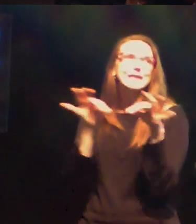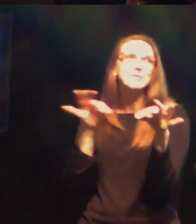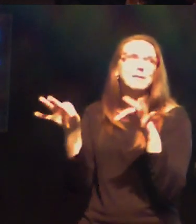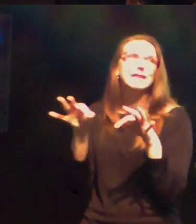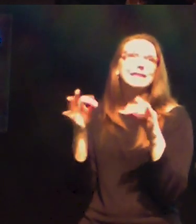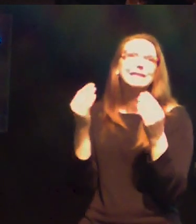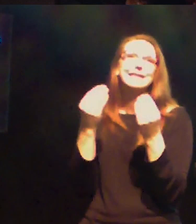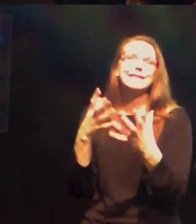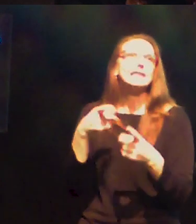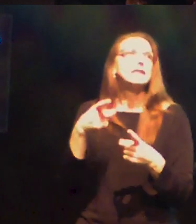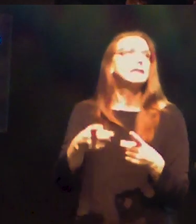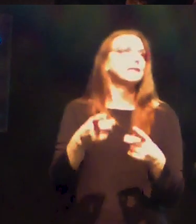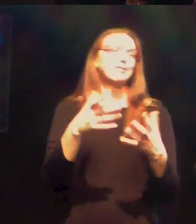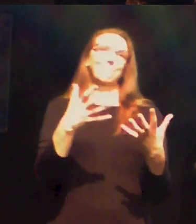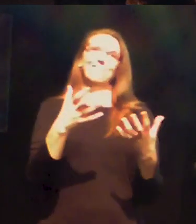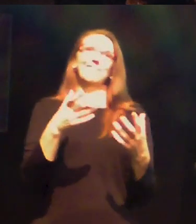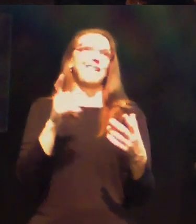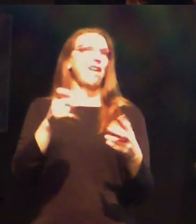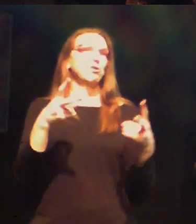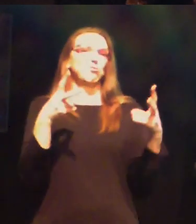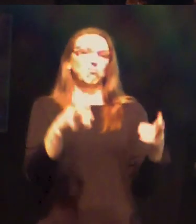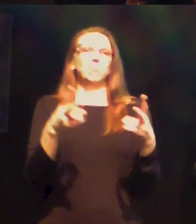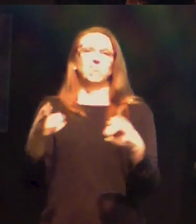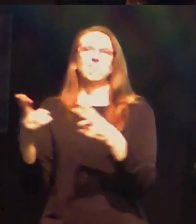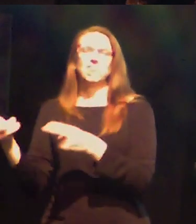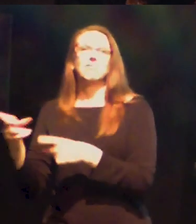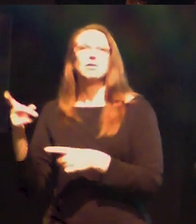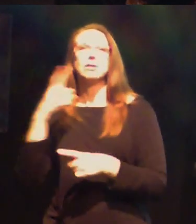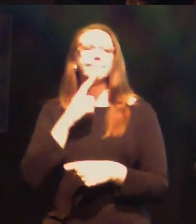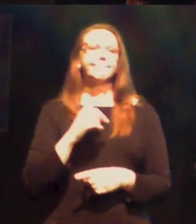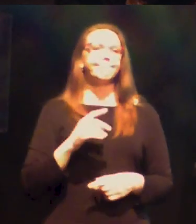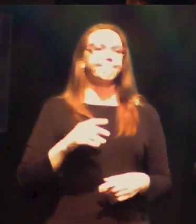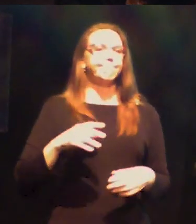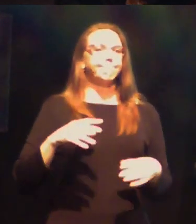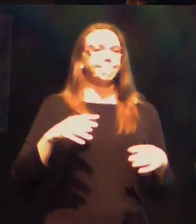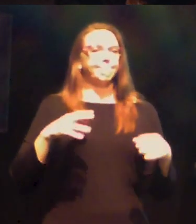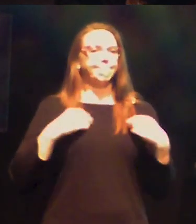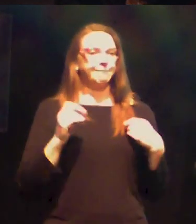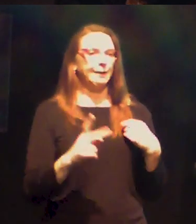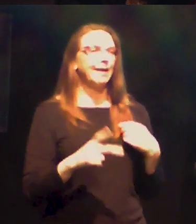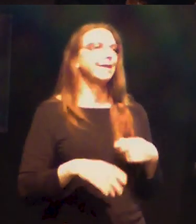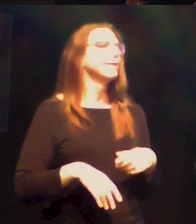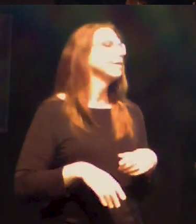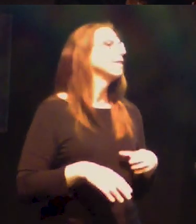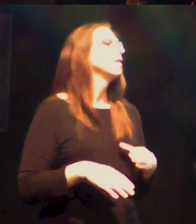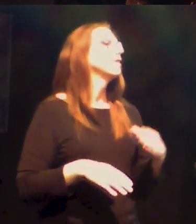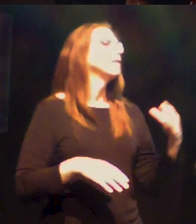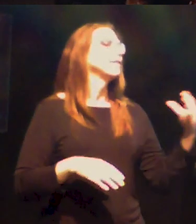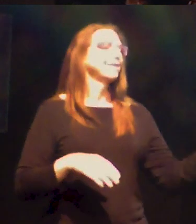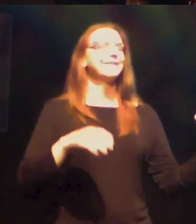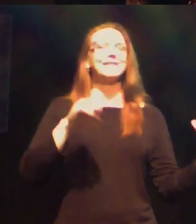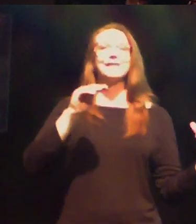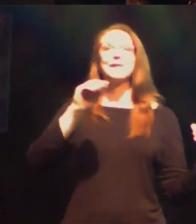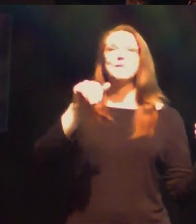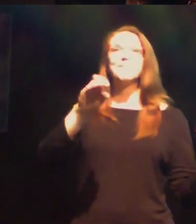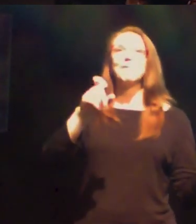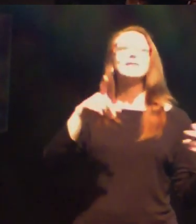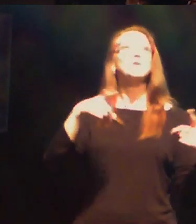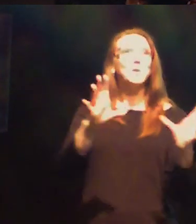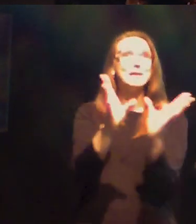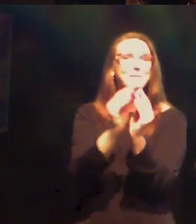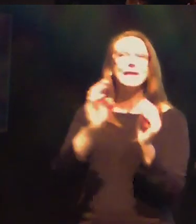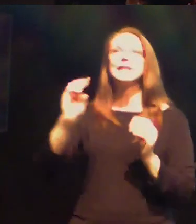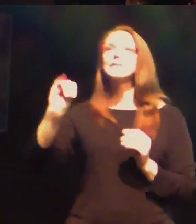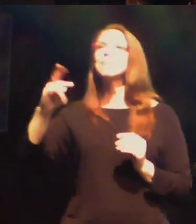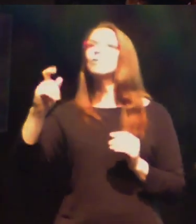is the way this story works. And then she was like, okay, yeah. And during that meeting,